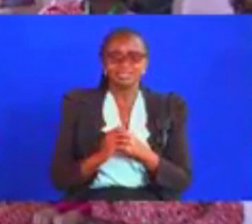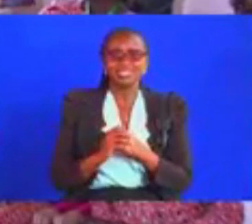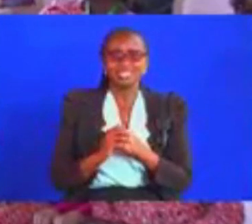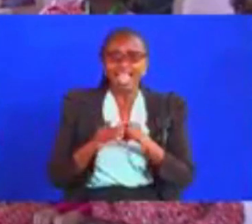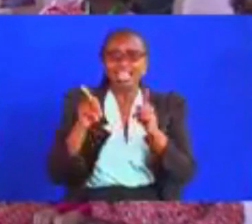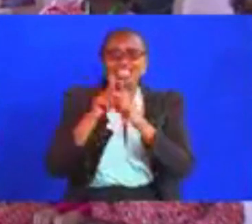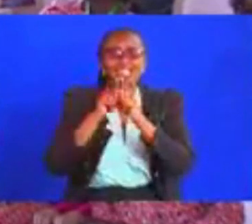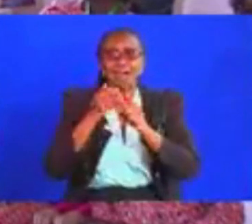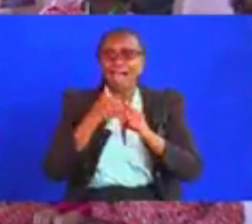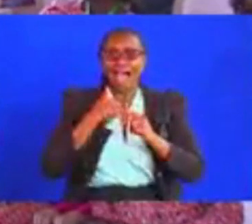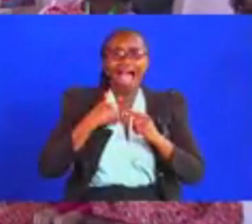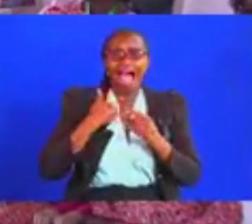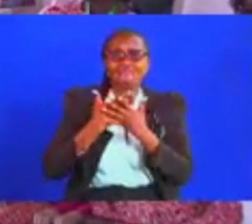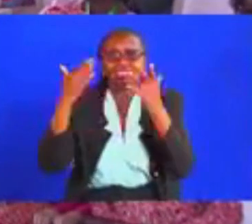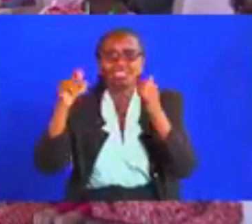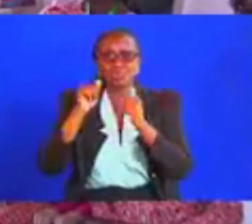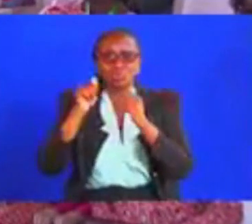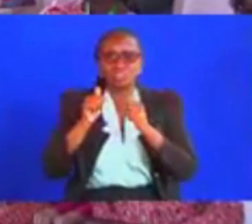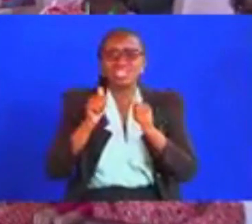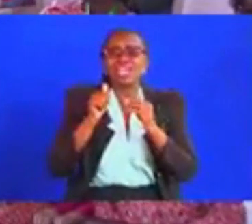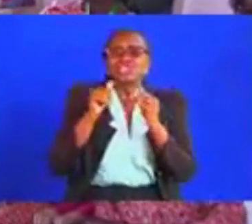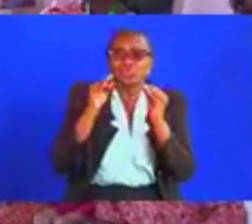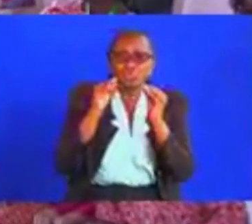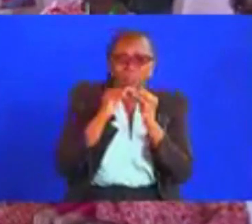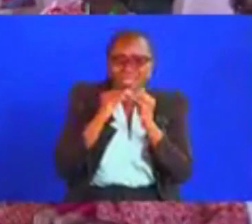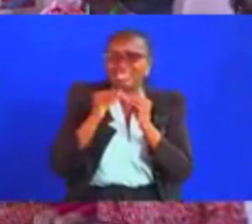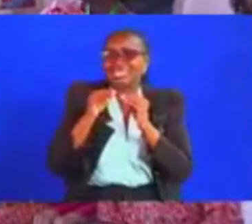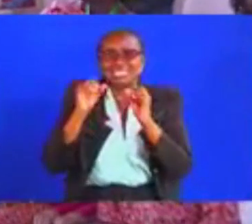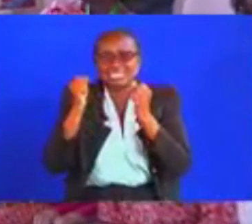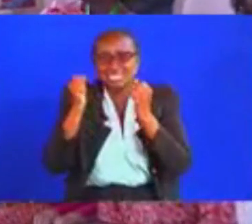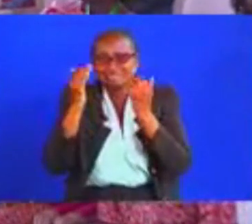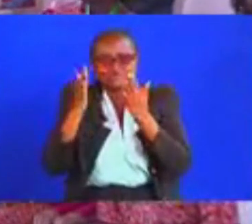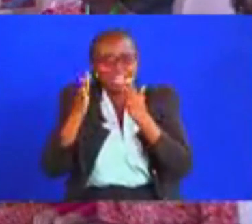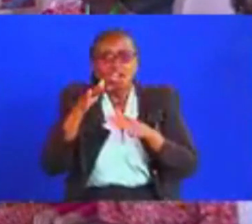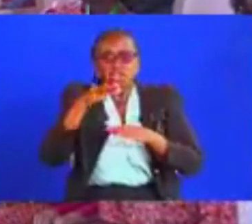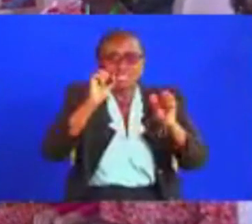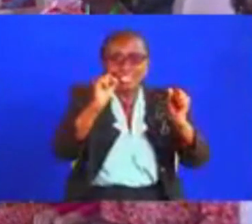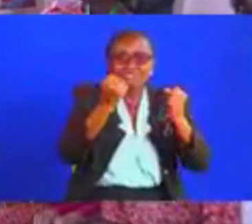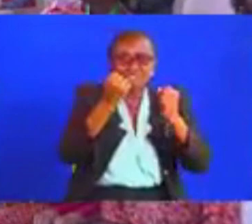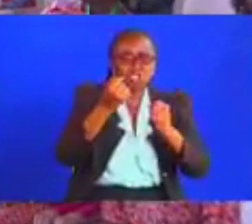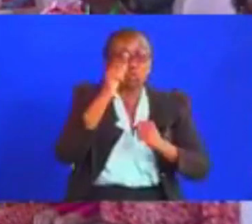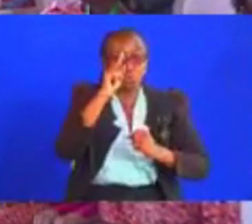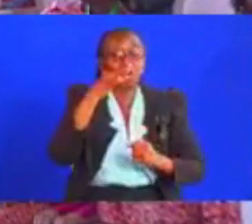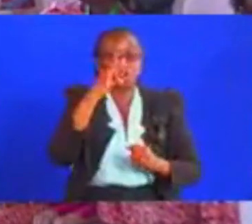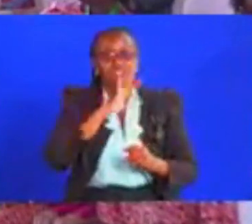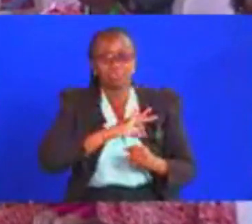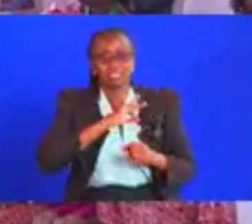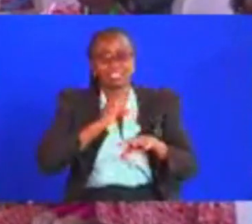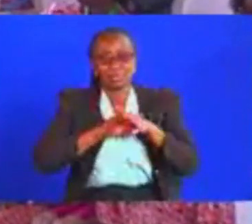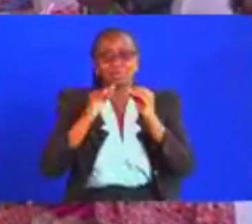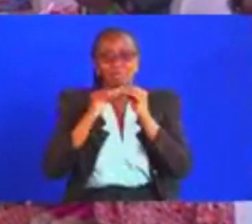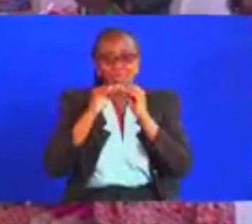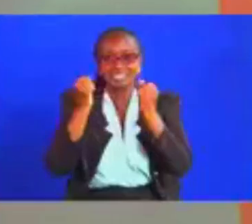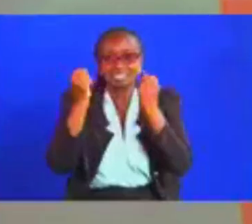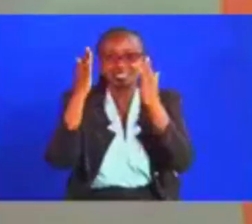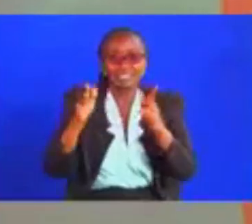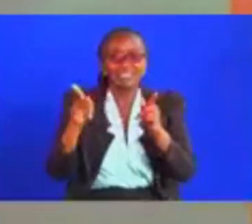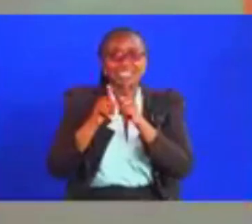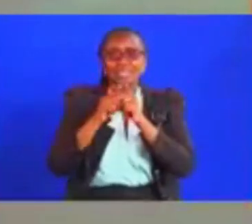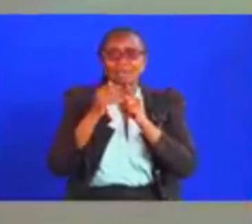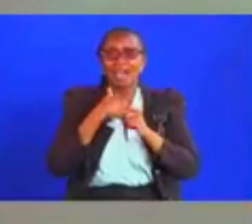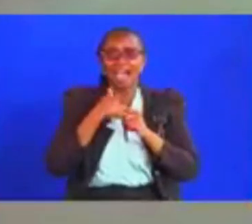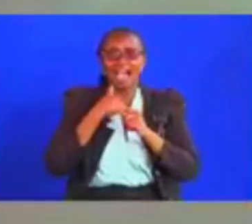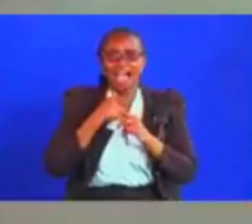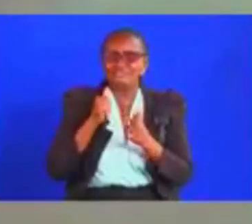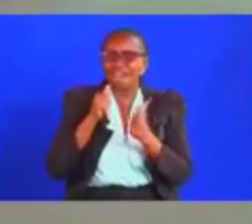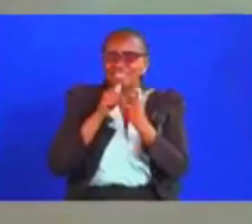There are implications to meeting the Savior. Your salvation is just one of the benefits of meeting the Savior. There is an imprint